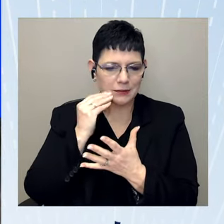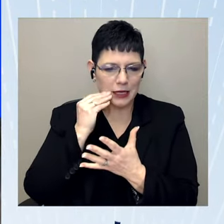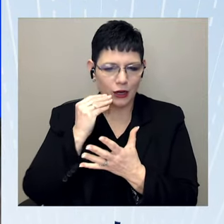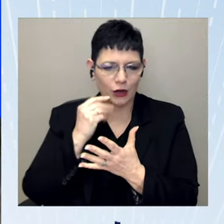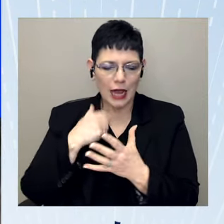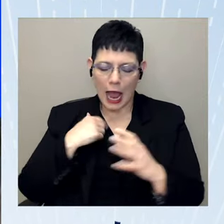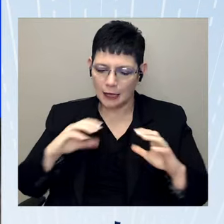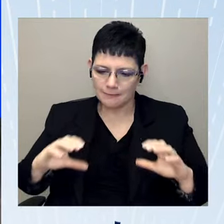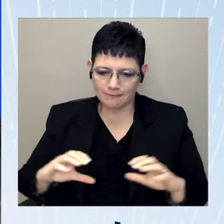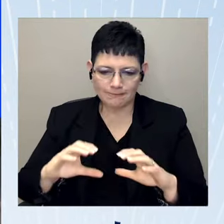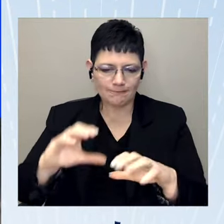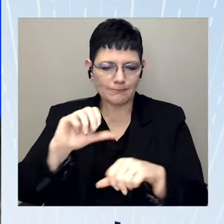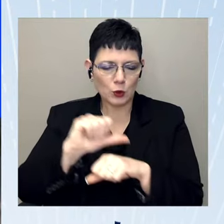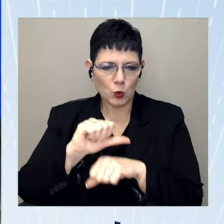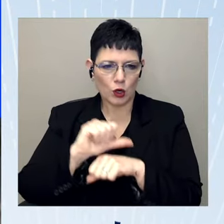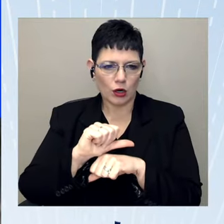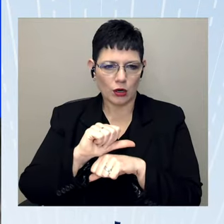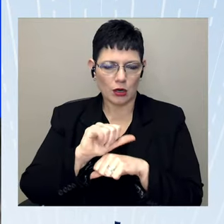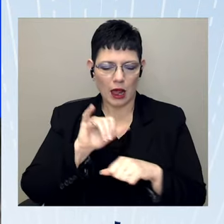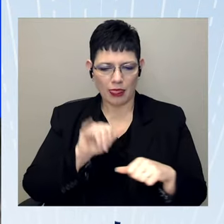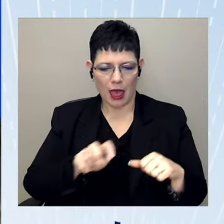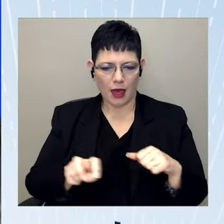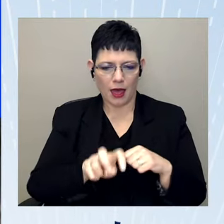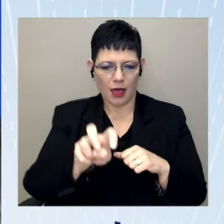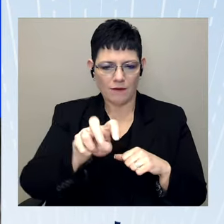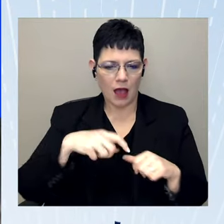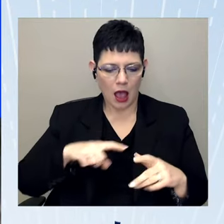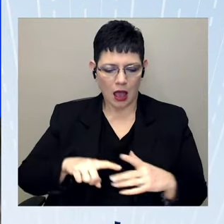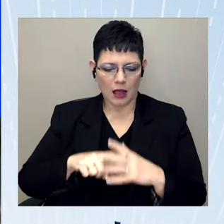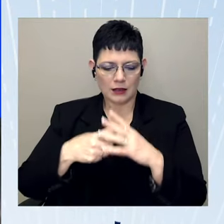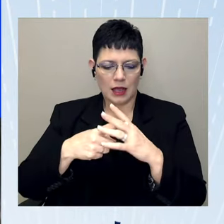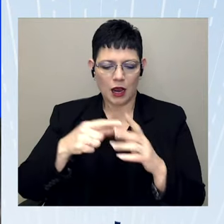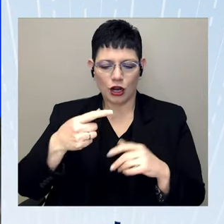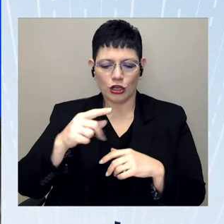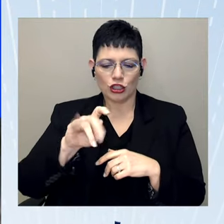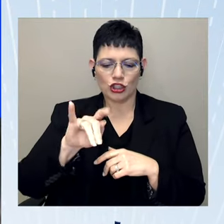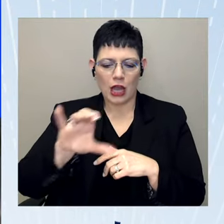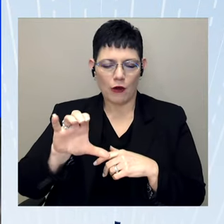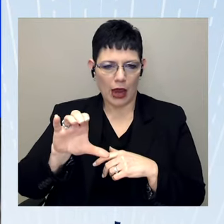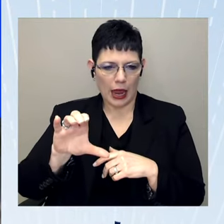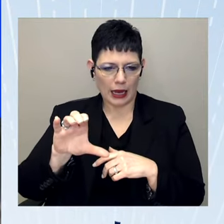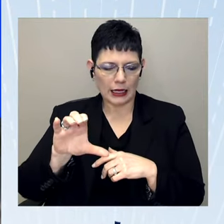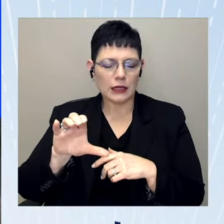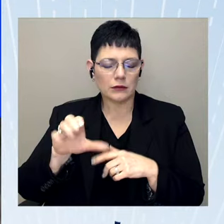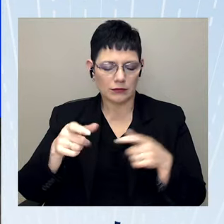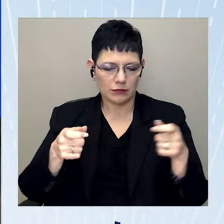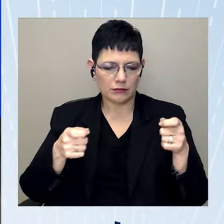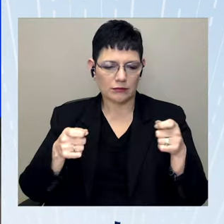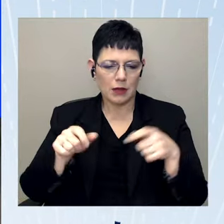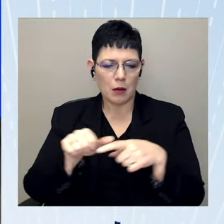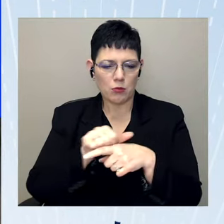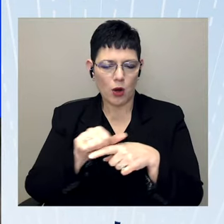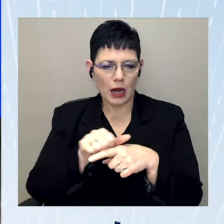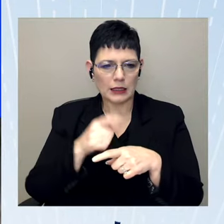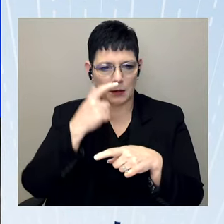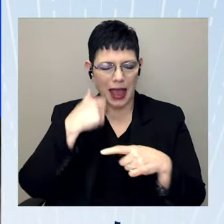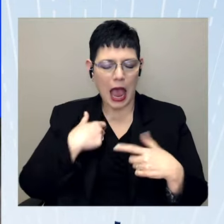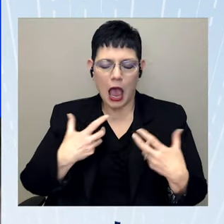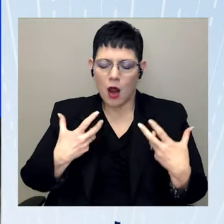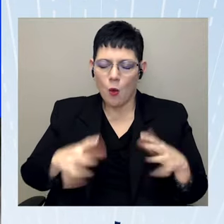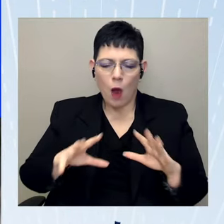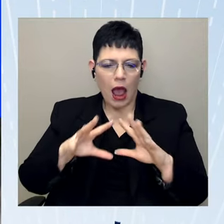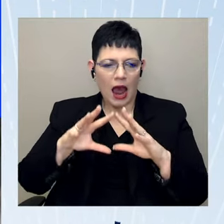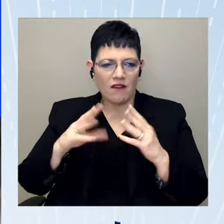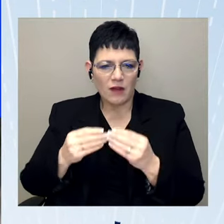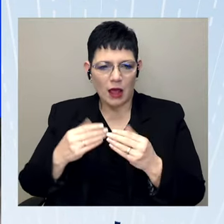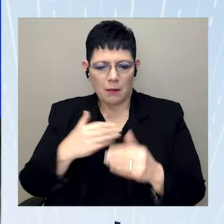whole process, I started a geriatric care management practice because I refused to allow any family member to remain in